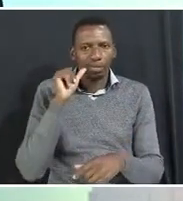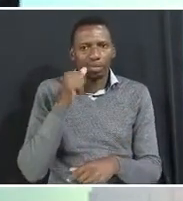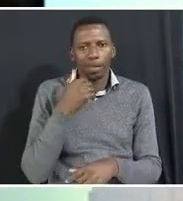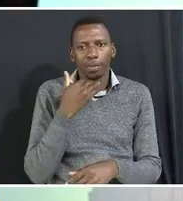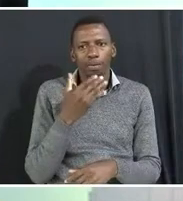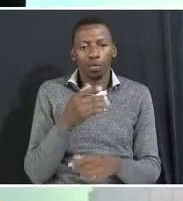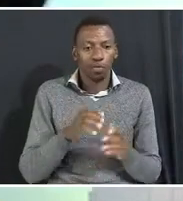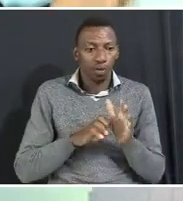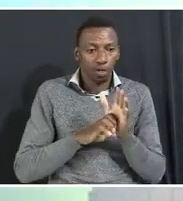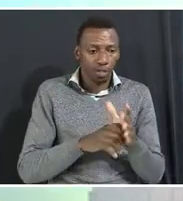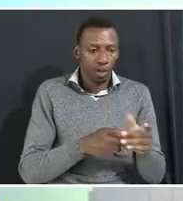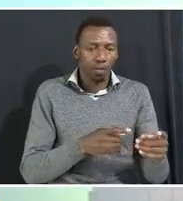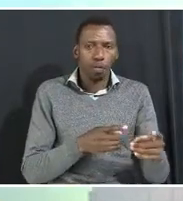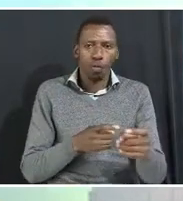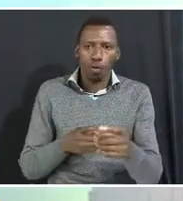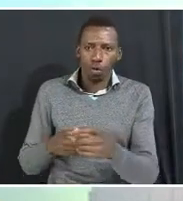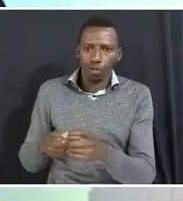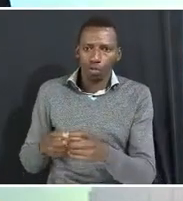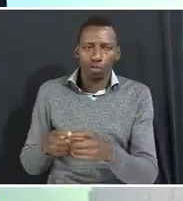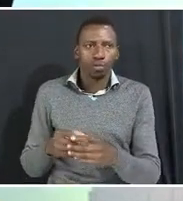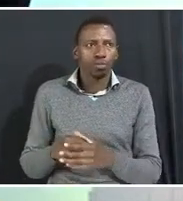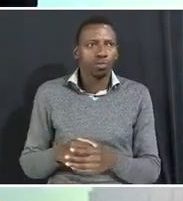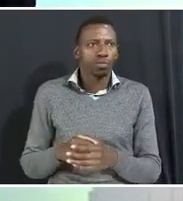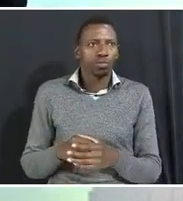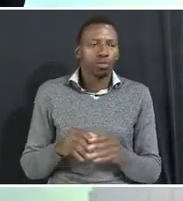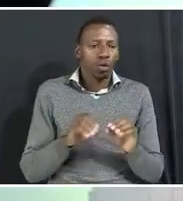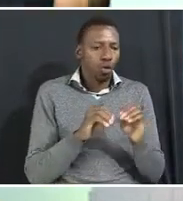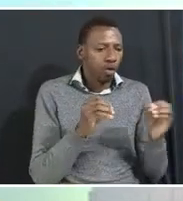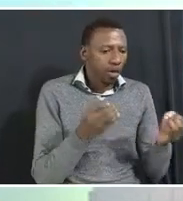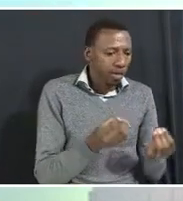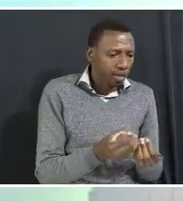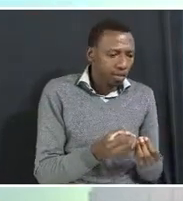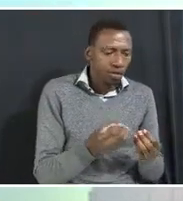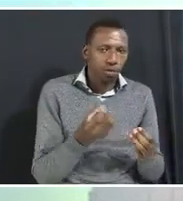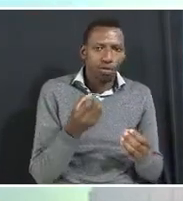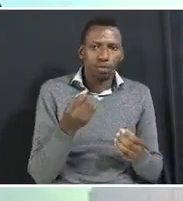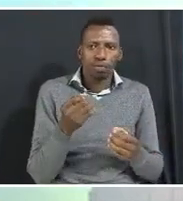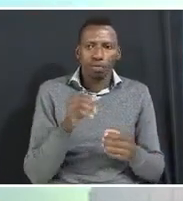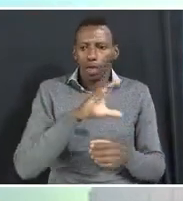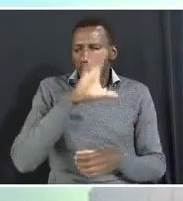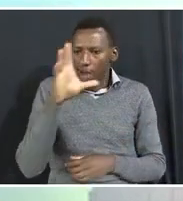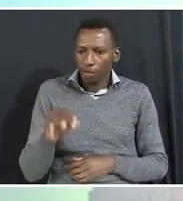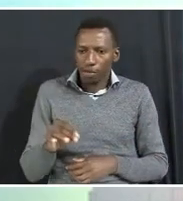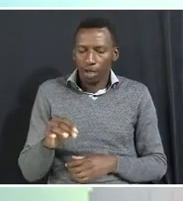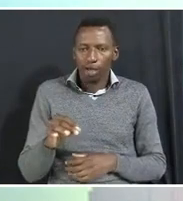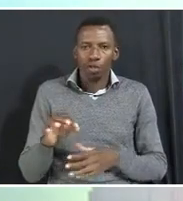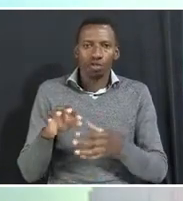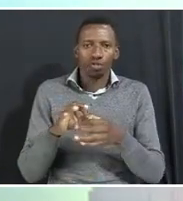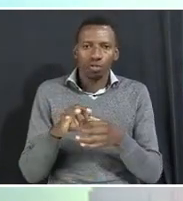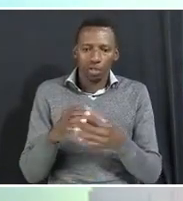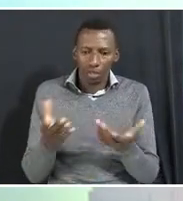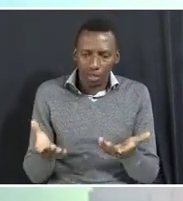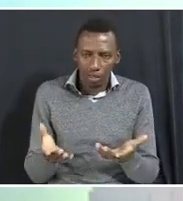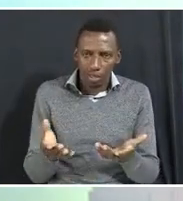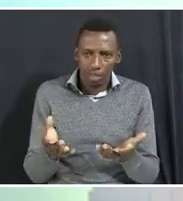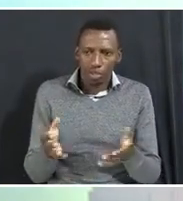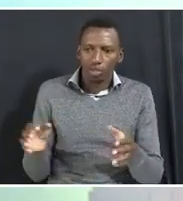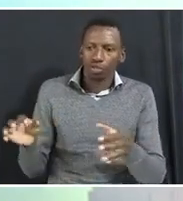with the Organization of African Unity, with the UN, you know, all these